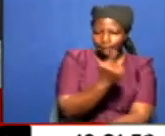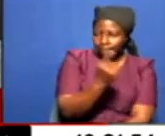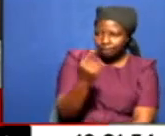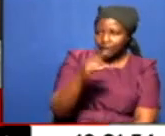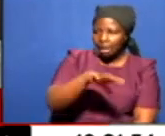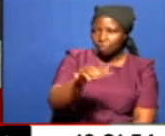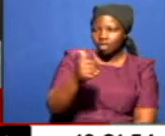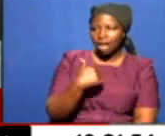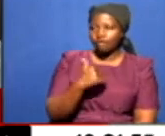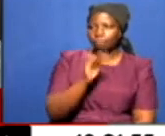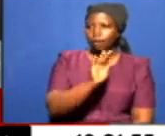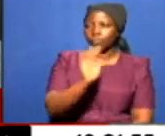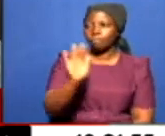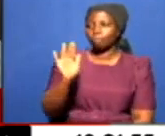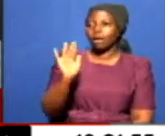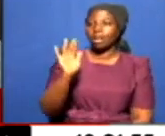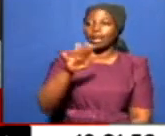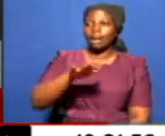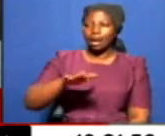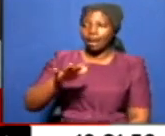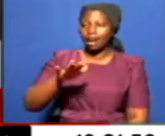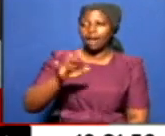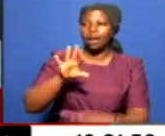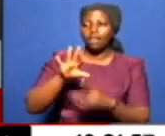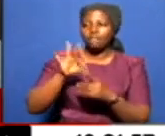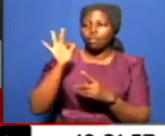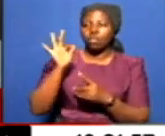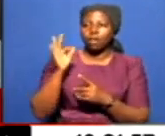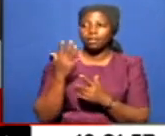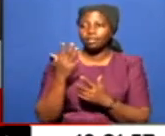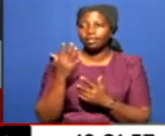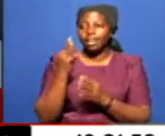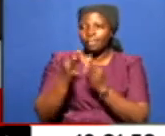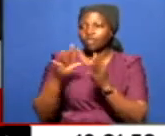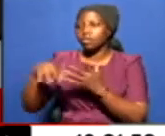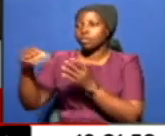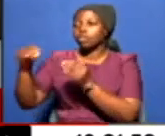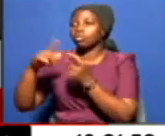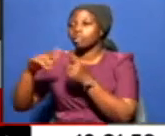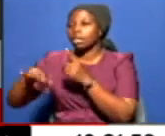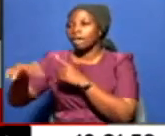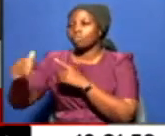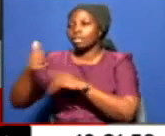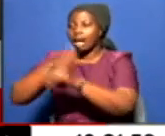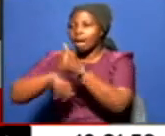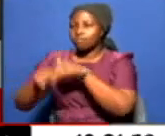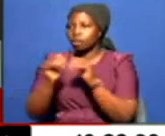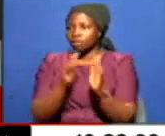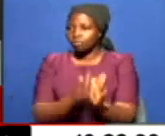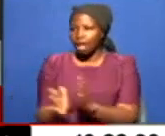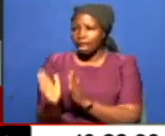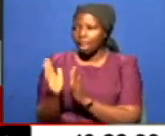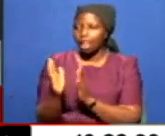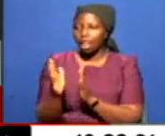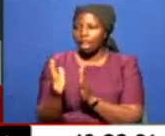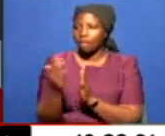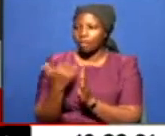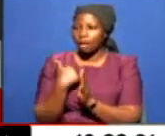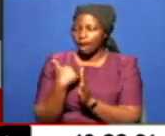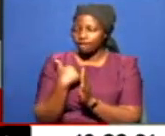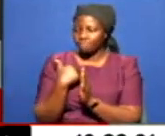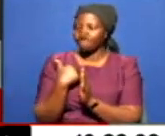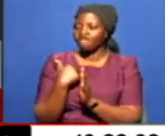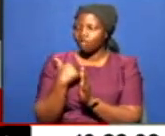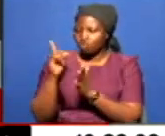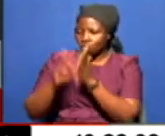So if we go to the county action plans, mm-hmm. there is what that county